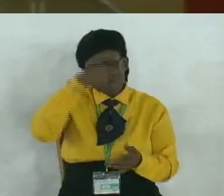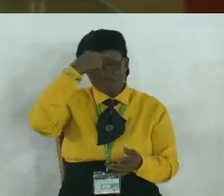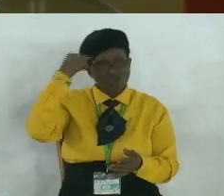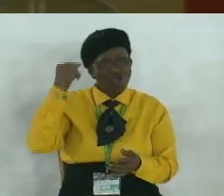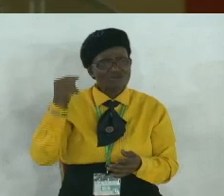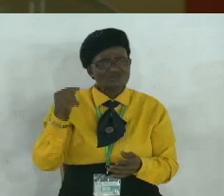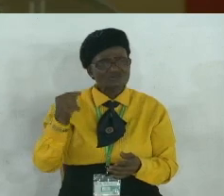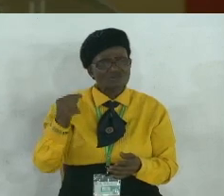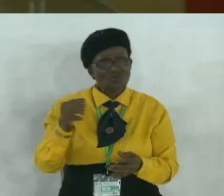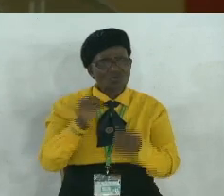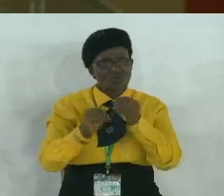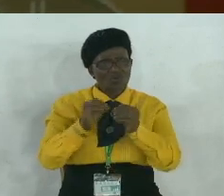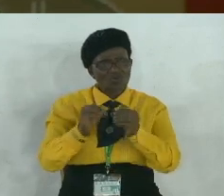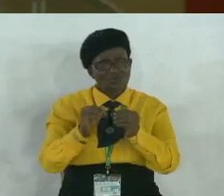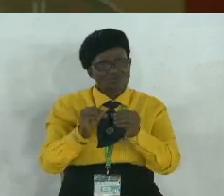because, oh,